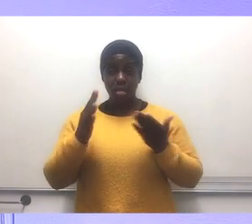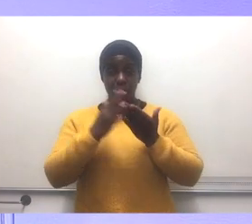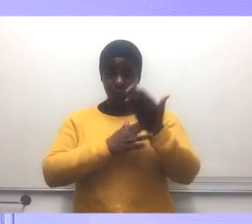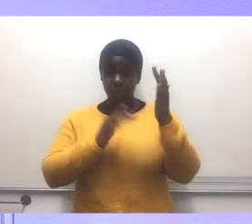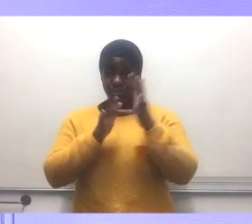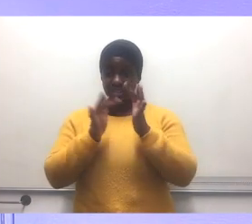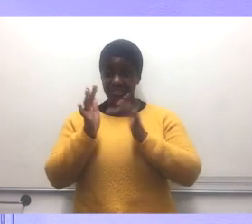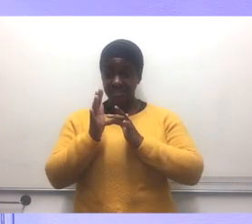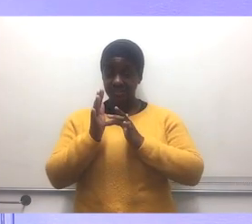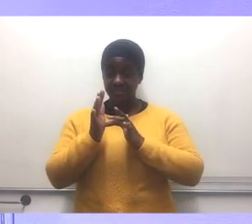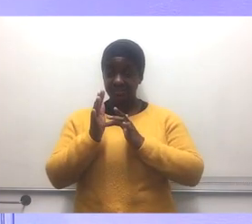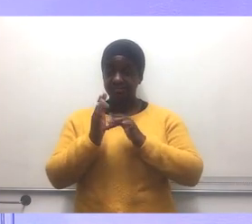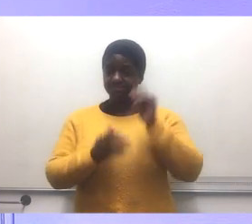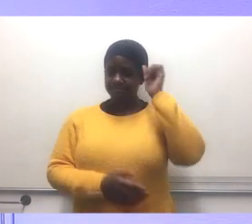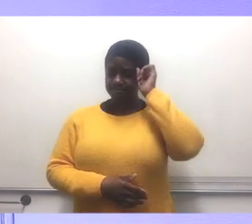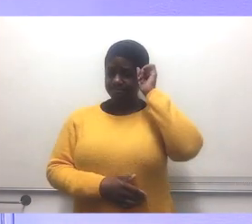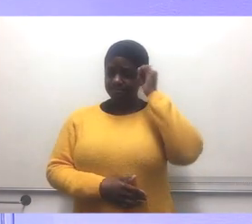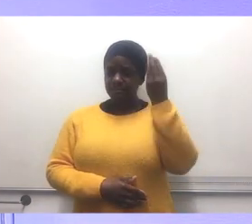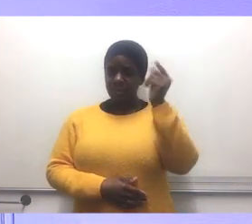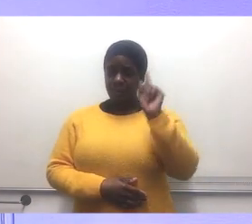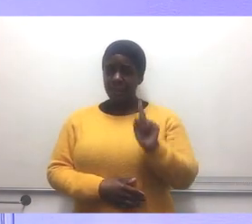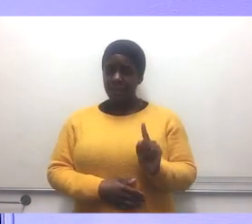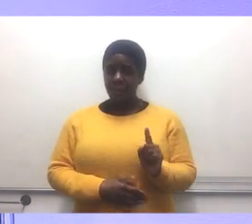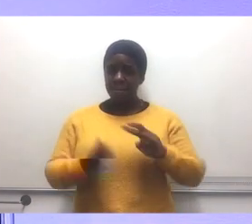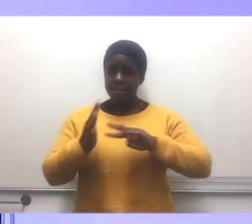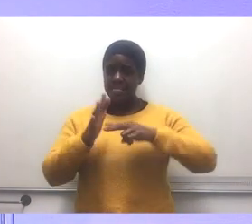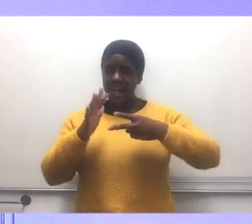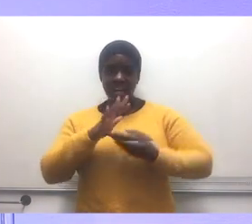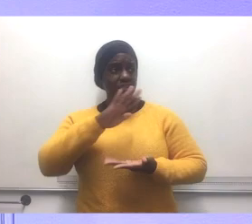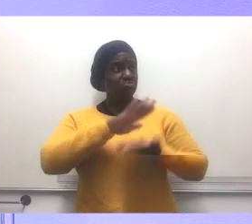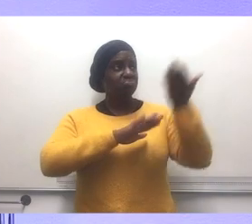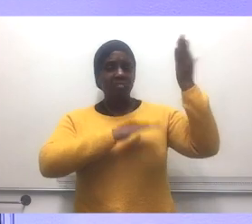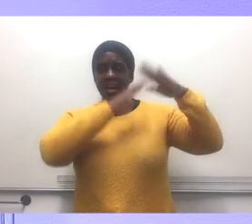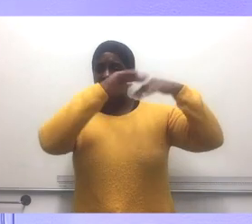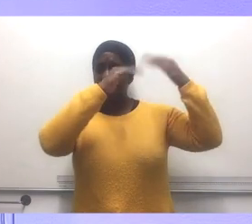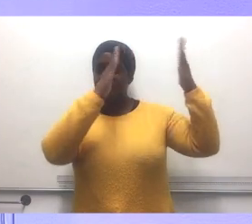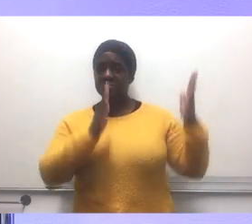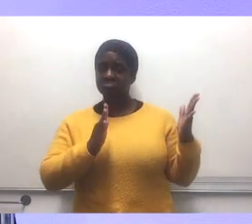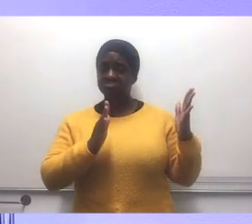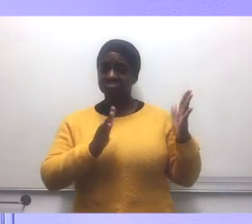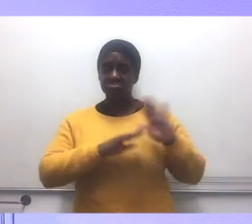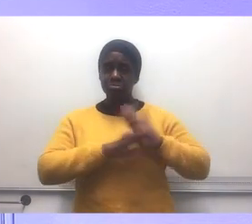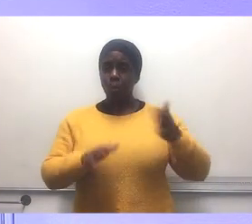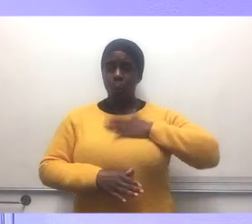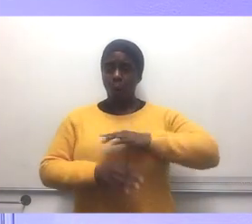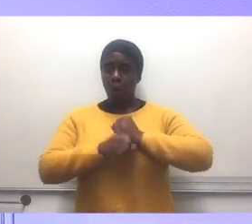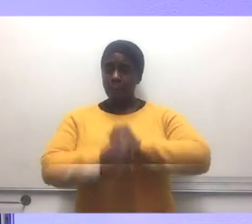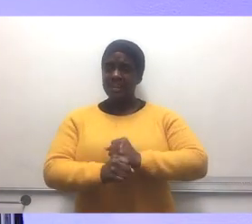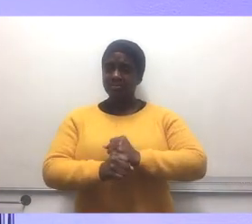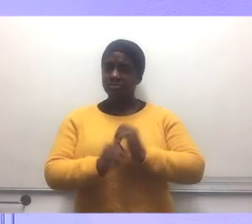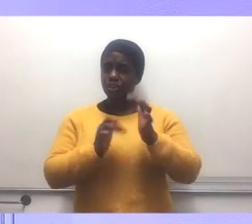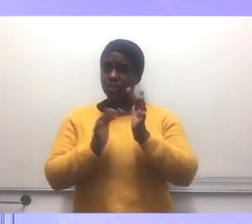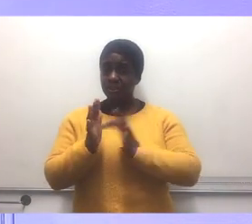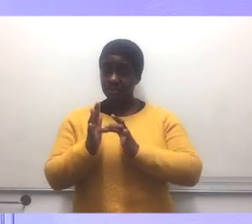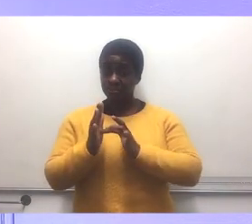through Jesus. I know there are some people who are planning to go to heaven without wanting to commit to Jesus.